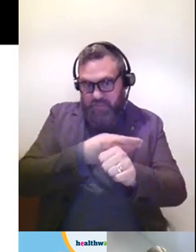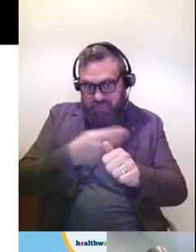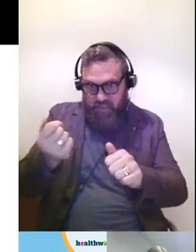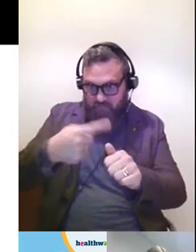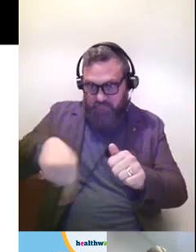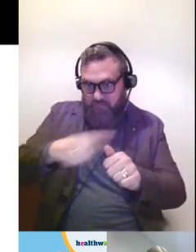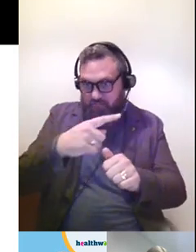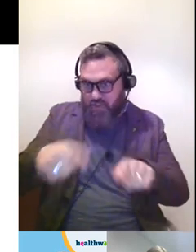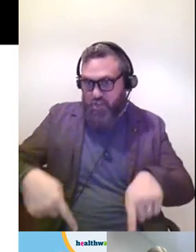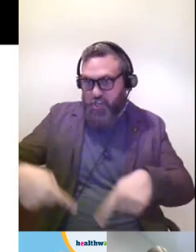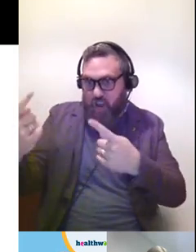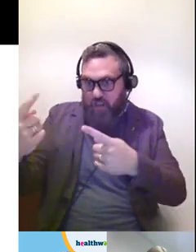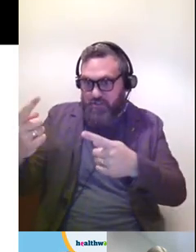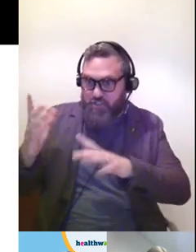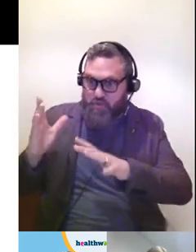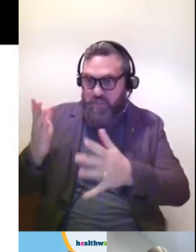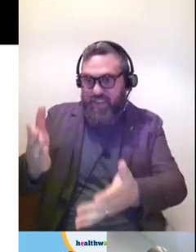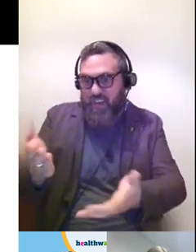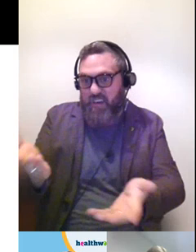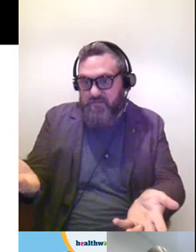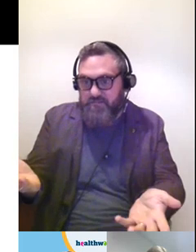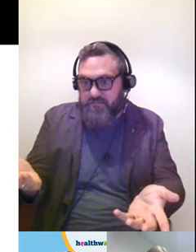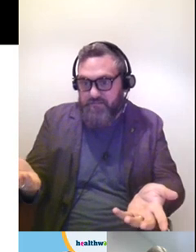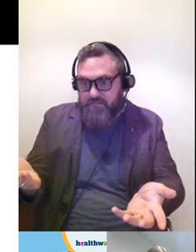challenges that we have in terms of delivery.